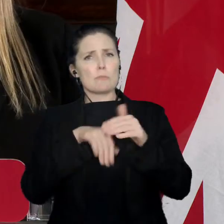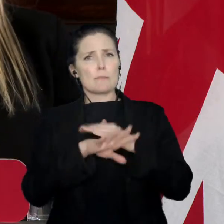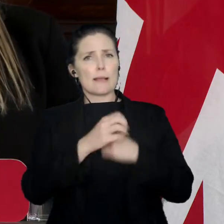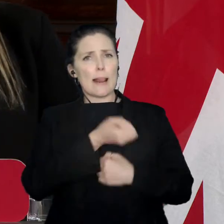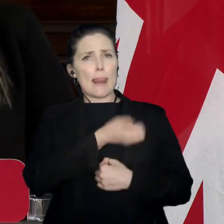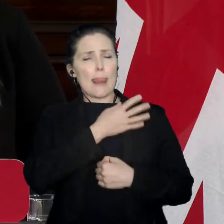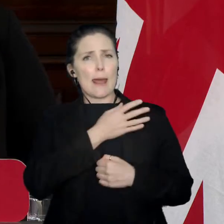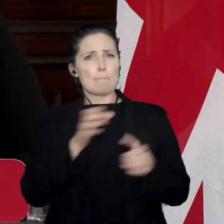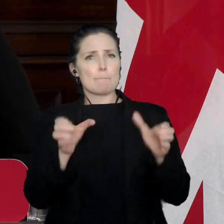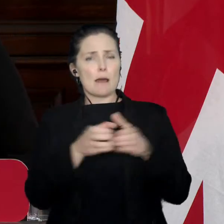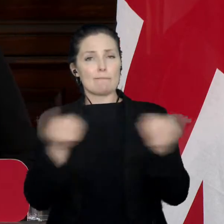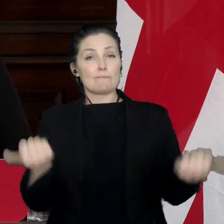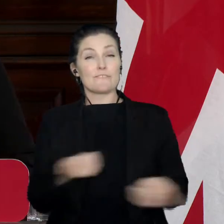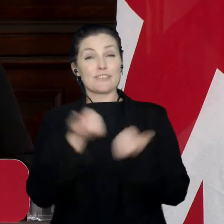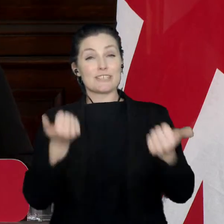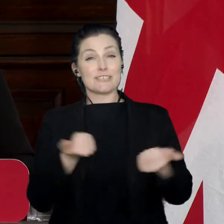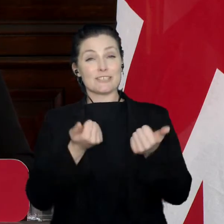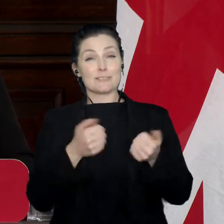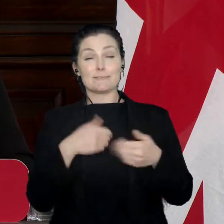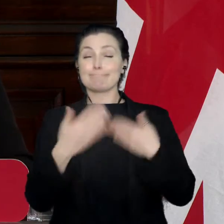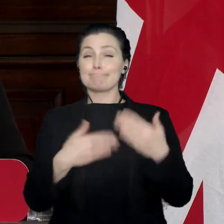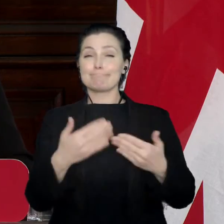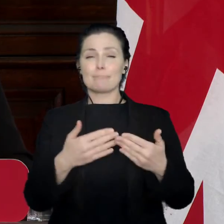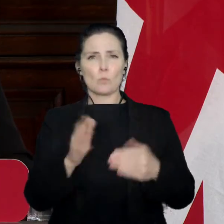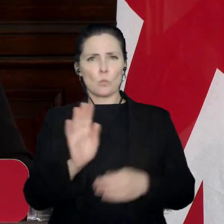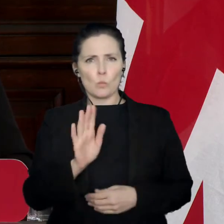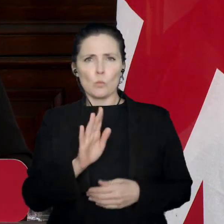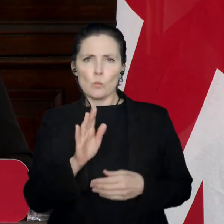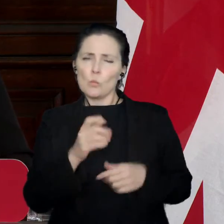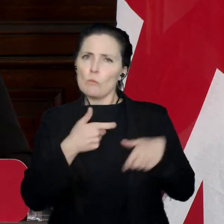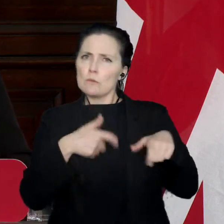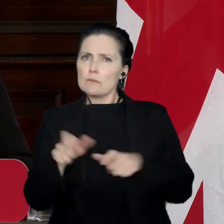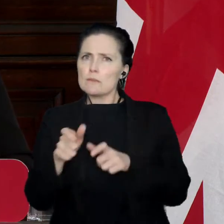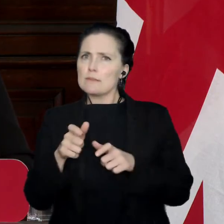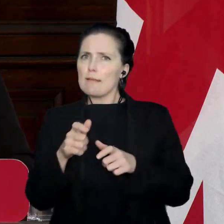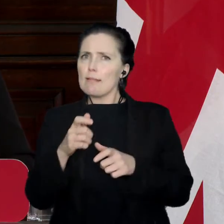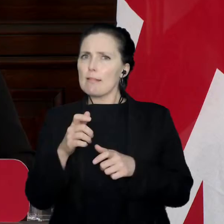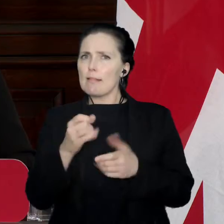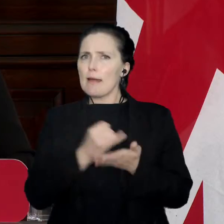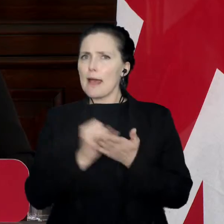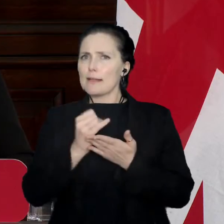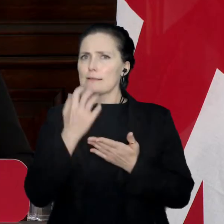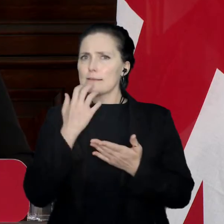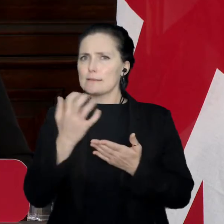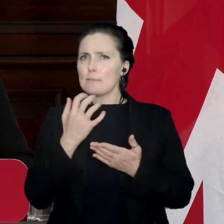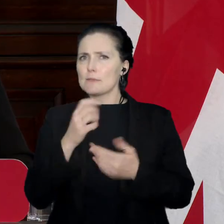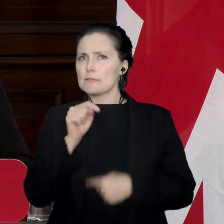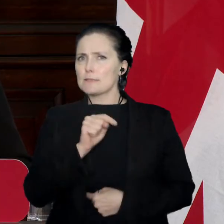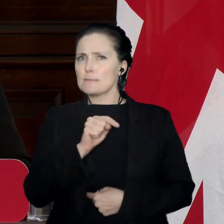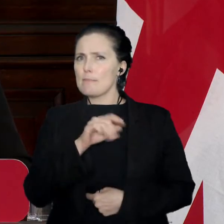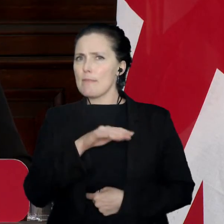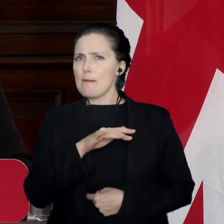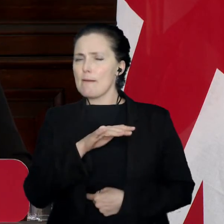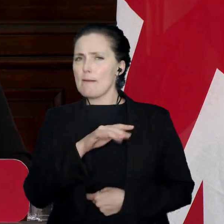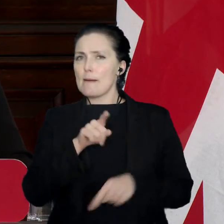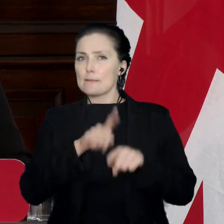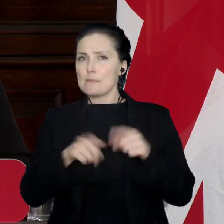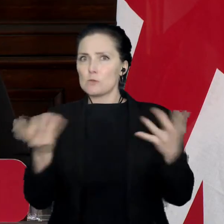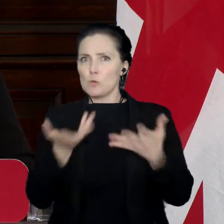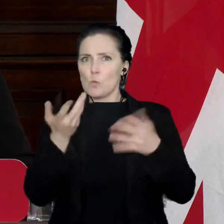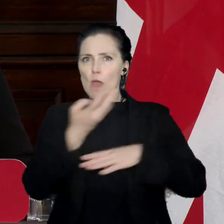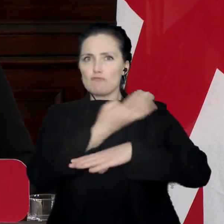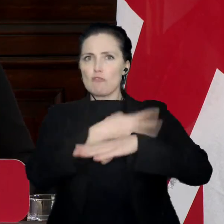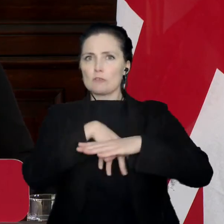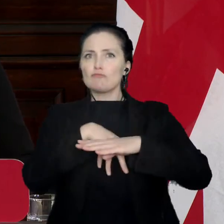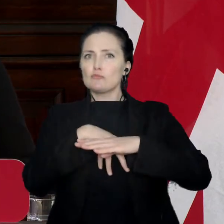over. We still see issues with anti-Semitism, particularly within the grassroots. And